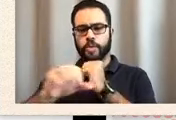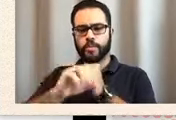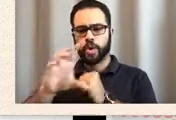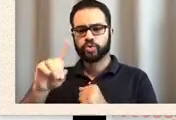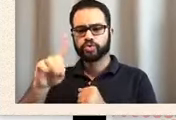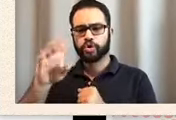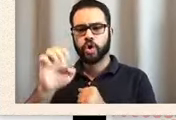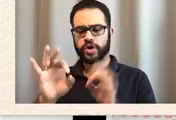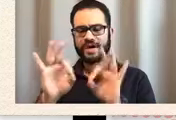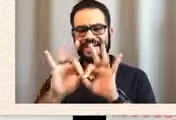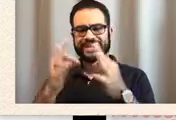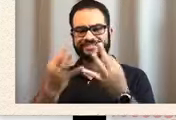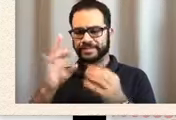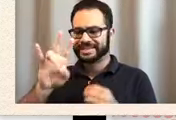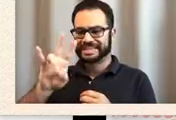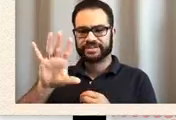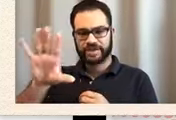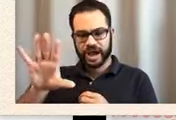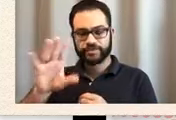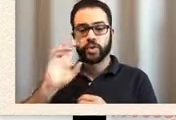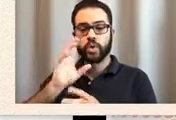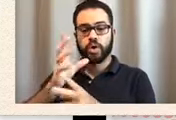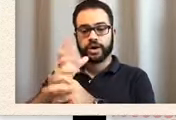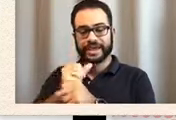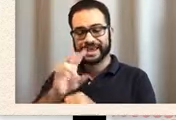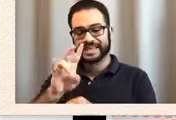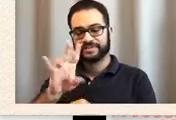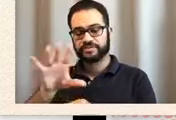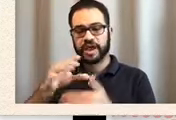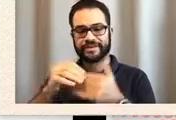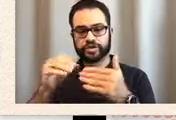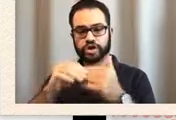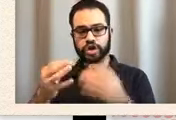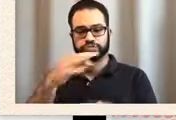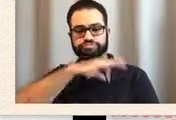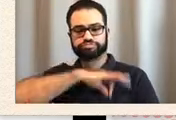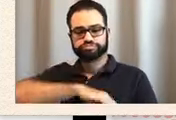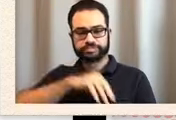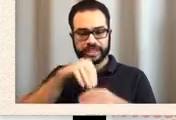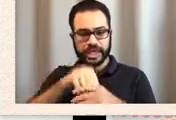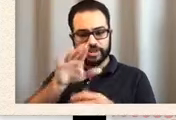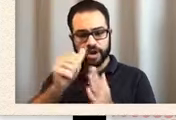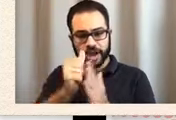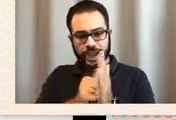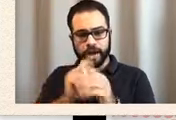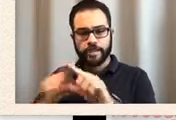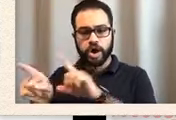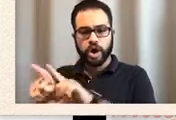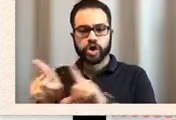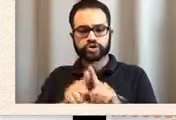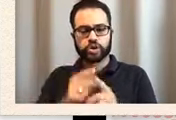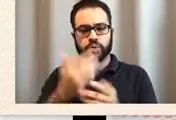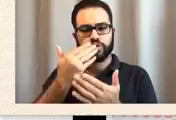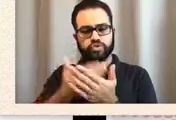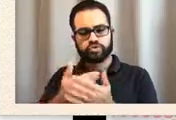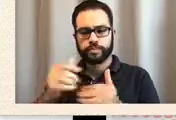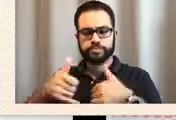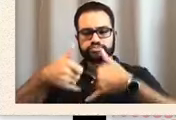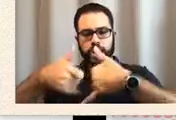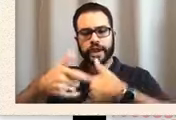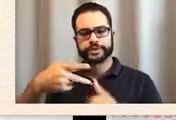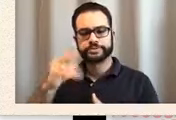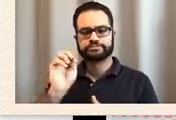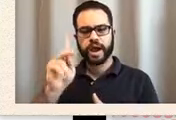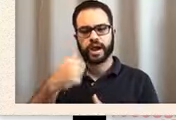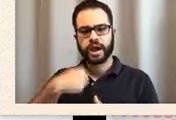will not only receive a $75 contribution to their account, but also an exclusive prize pack. So I'll mention this again at the end of